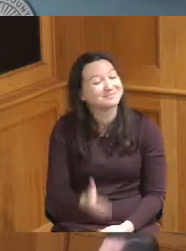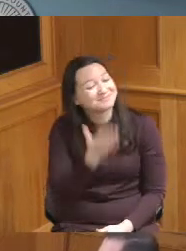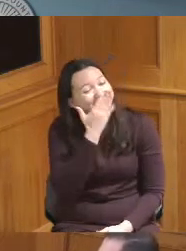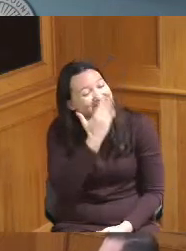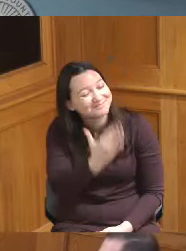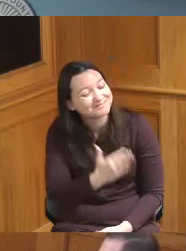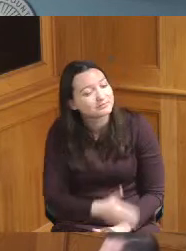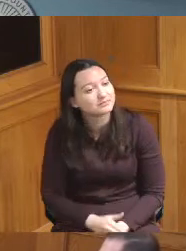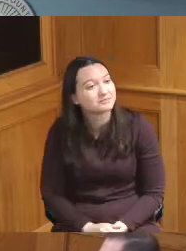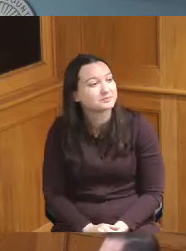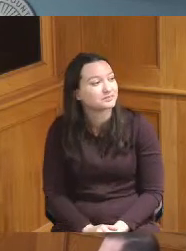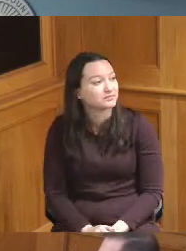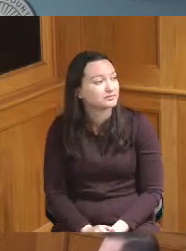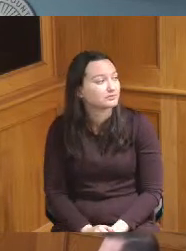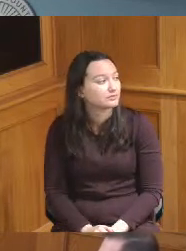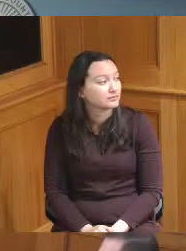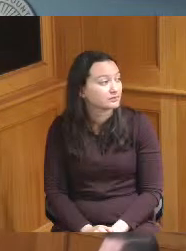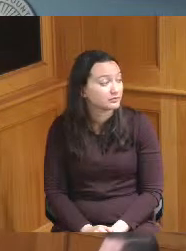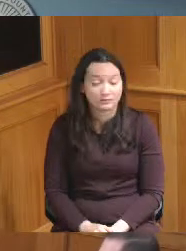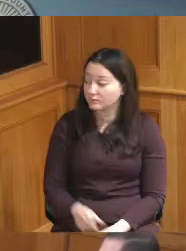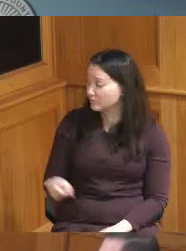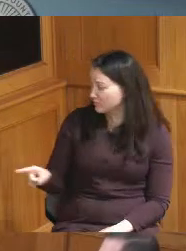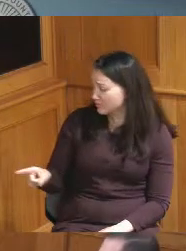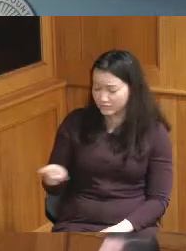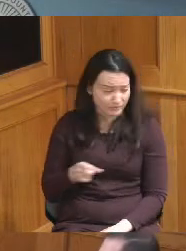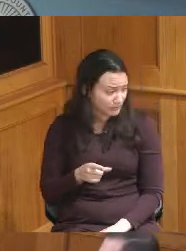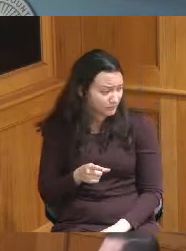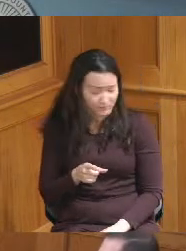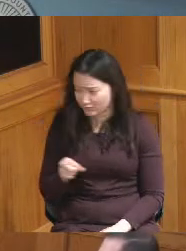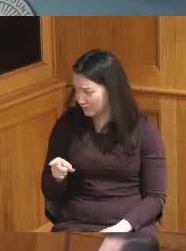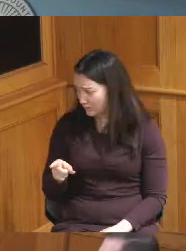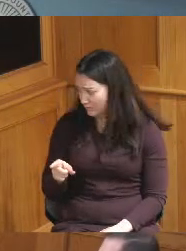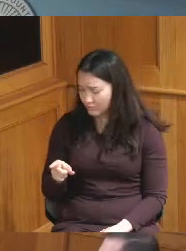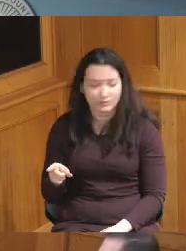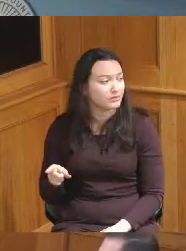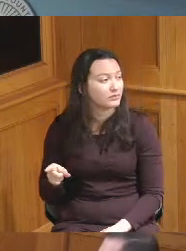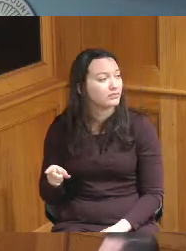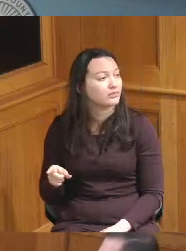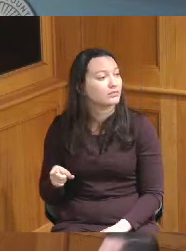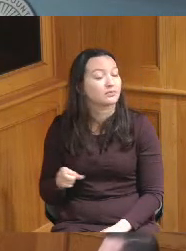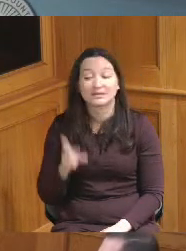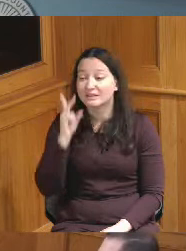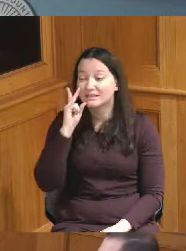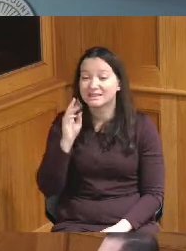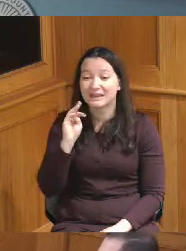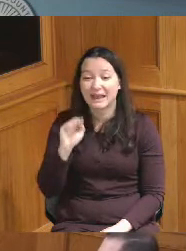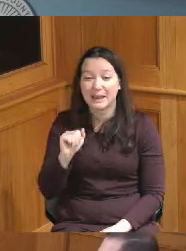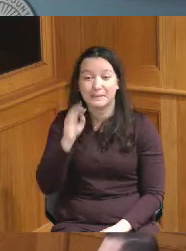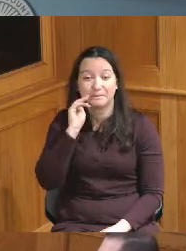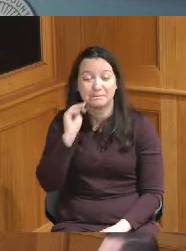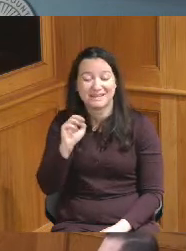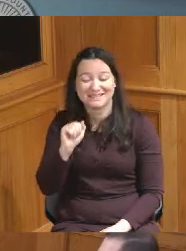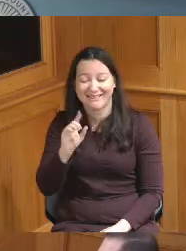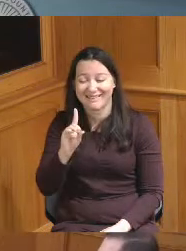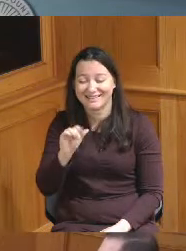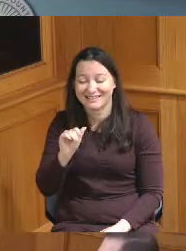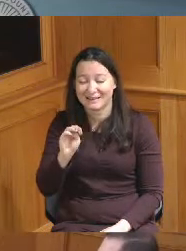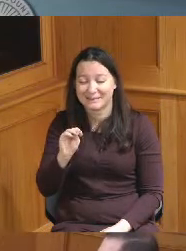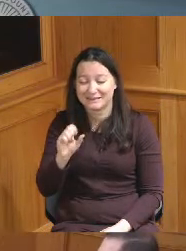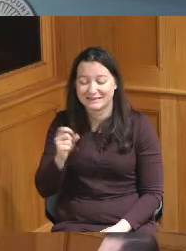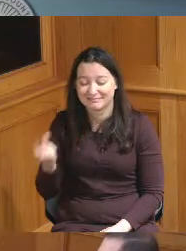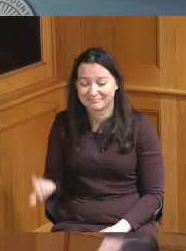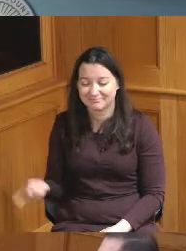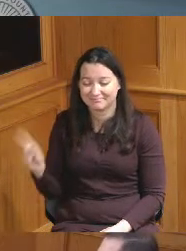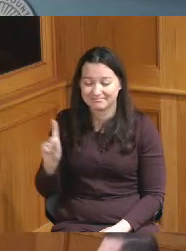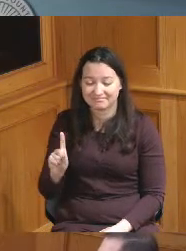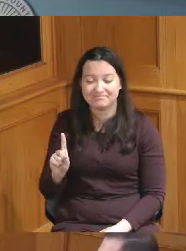you. Are you doing number? Oh, no, you're not doing number three, Mr. Lewis. I see Ms. Adams getting up. So Ms. Adams is back with us to talk through the